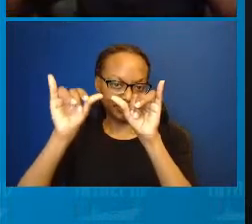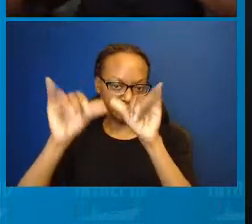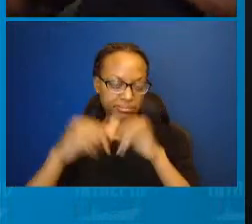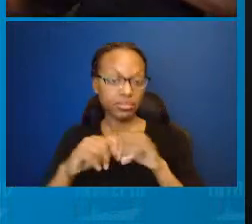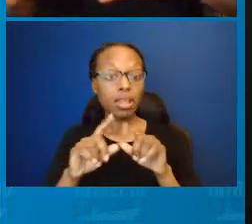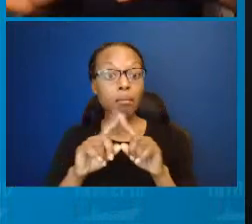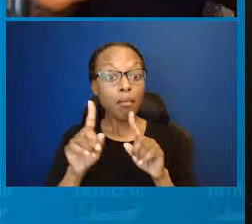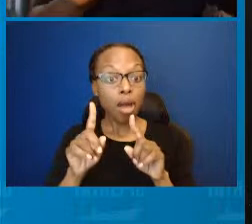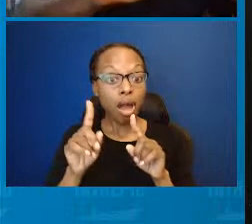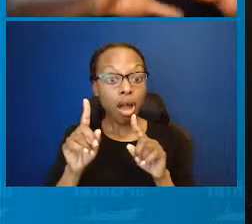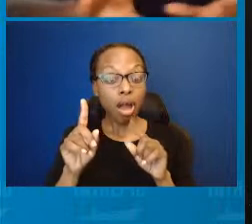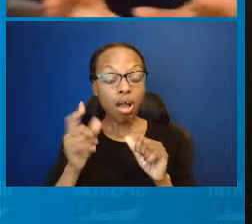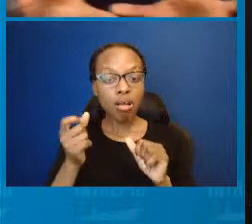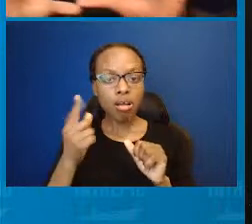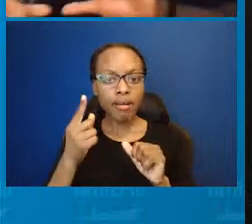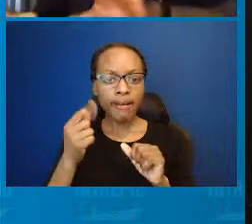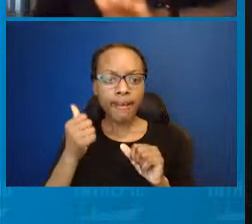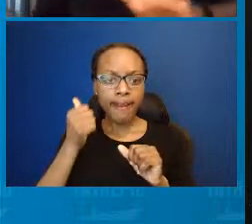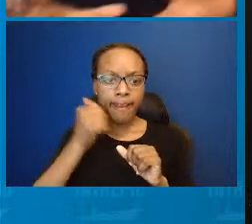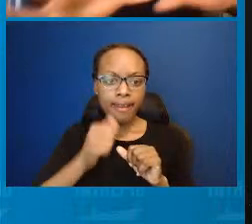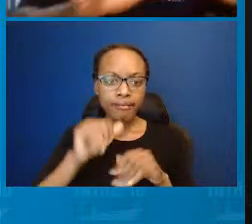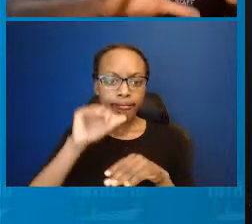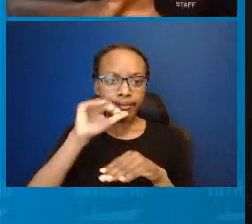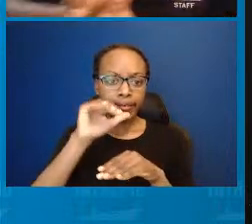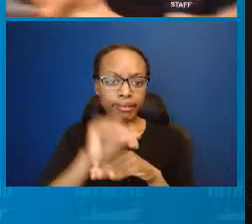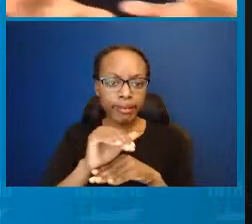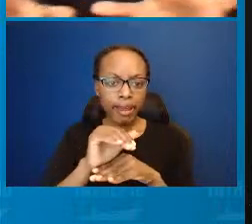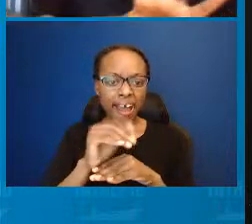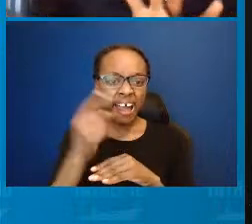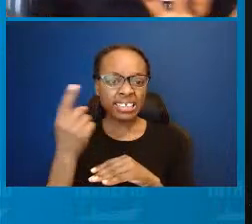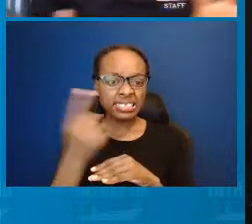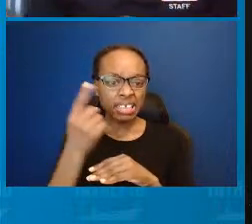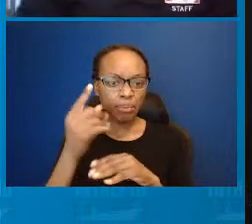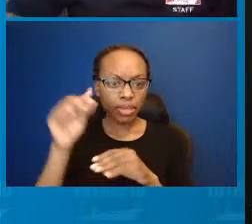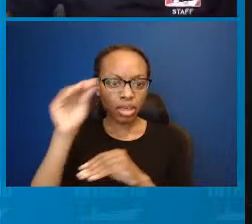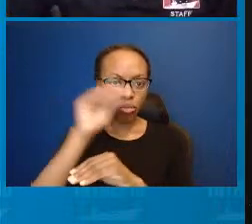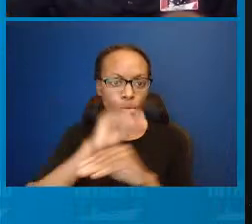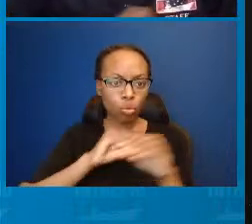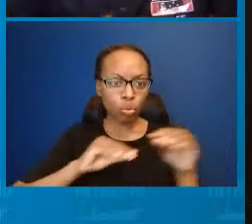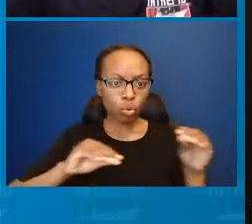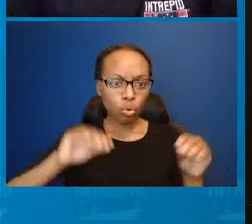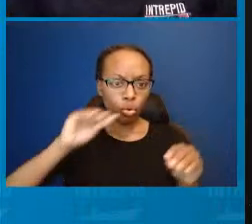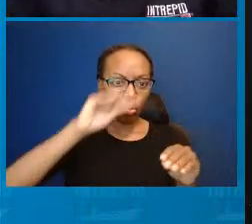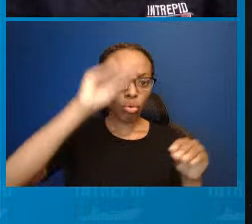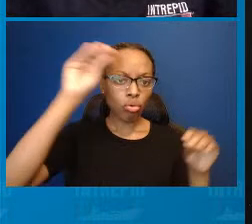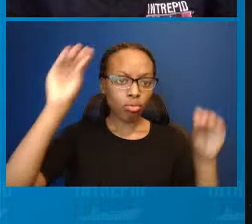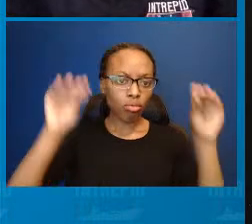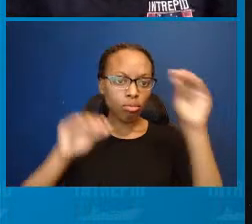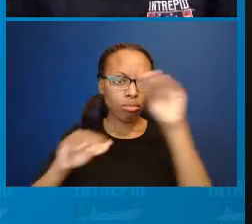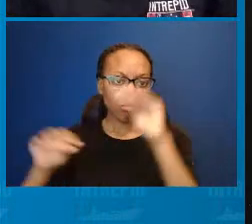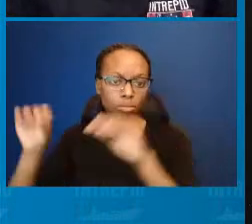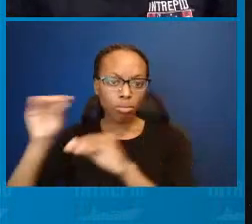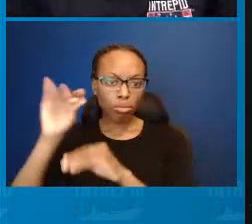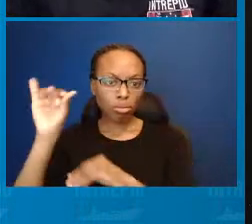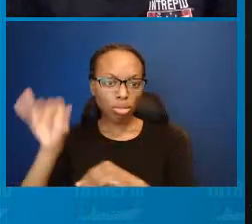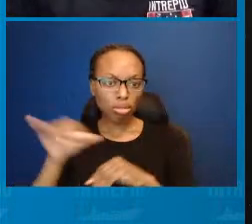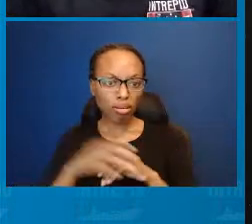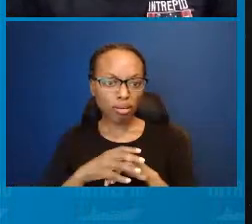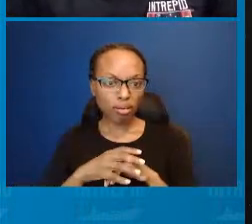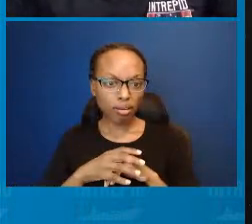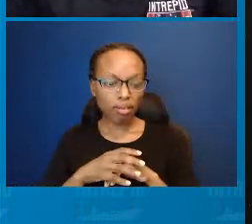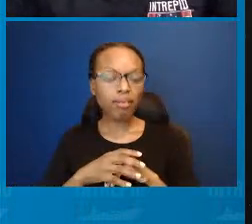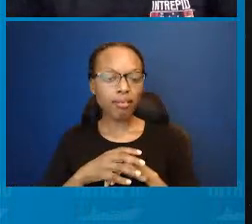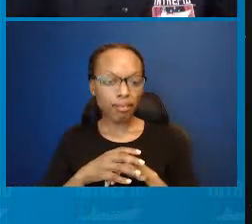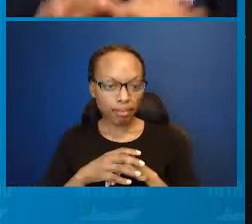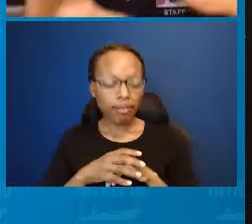that moved among the stars or wandered around among the stars. And that's actually where we get the word planet from. It